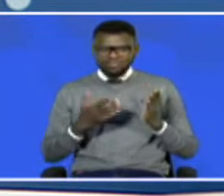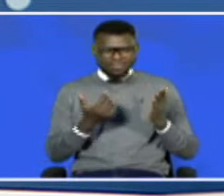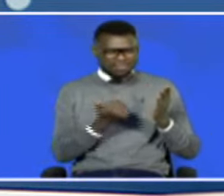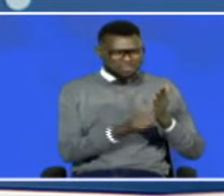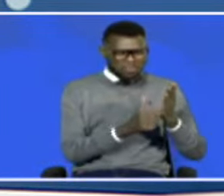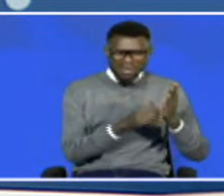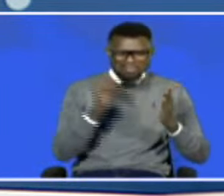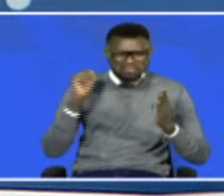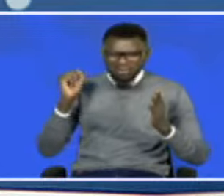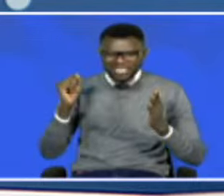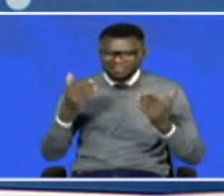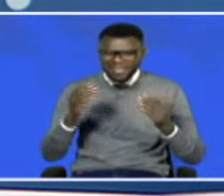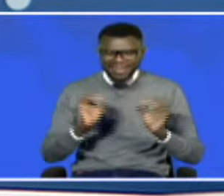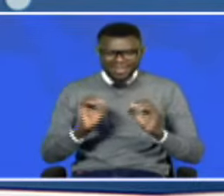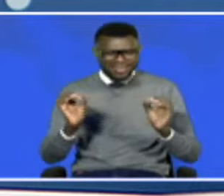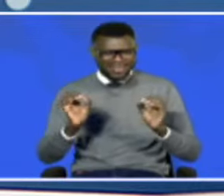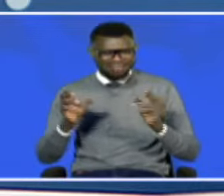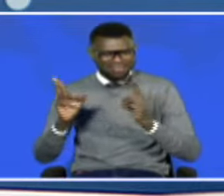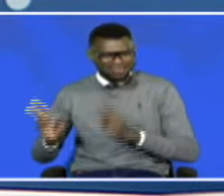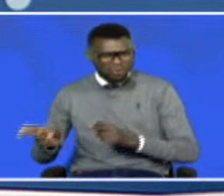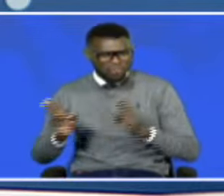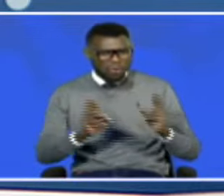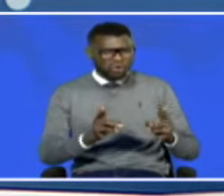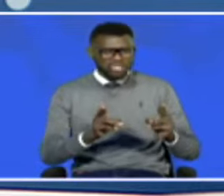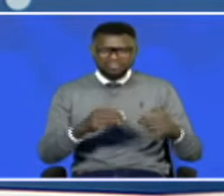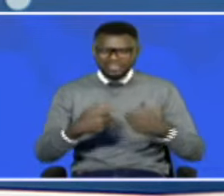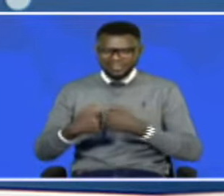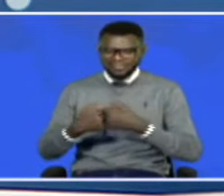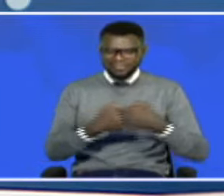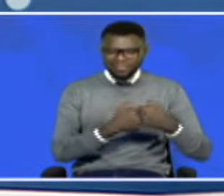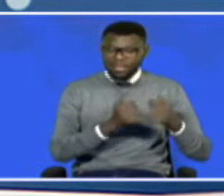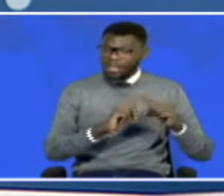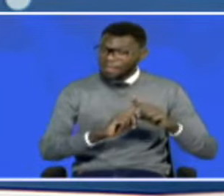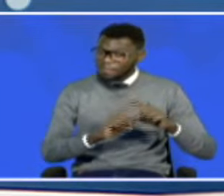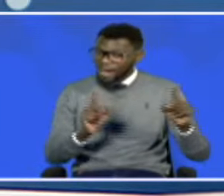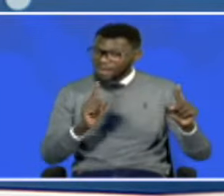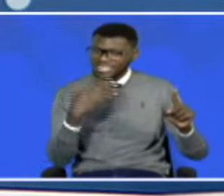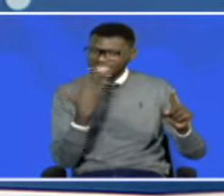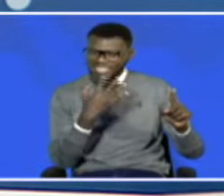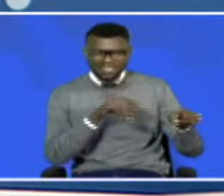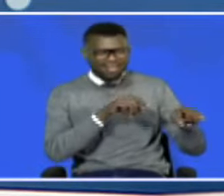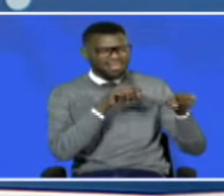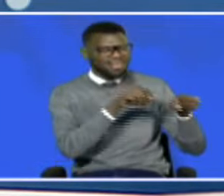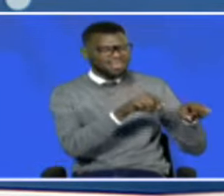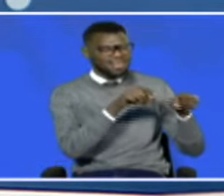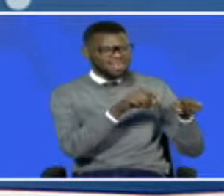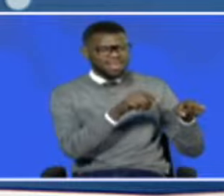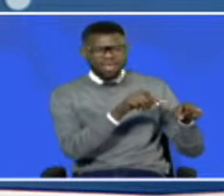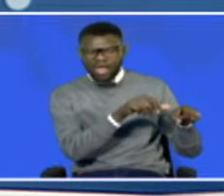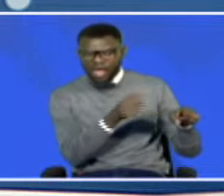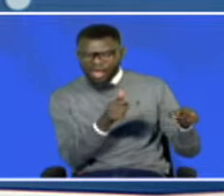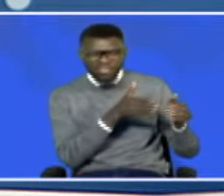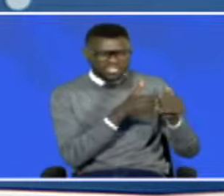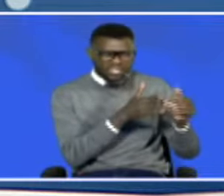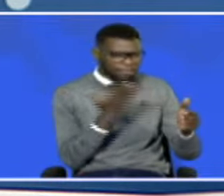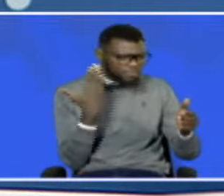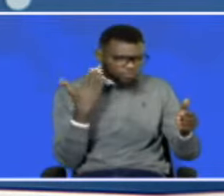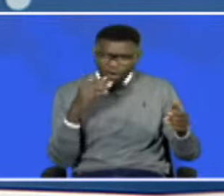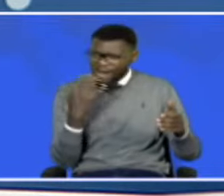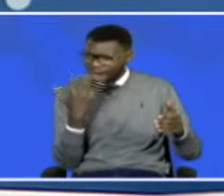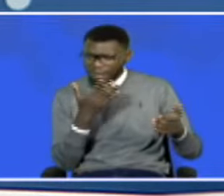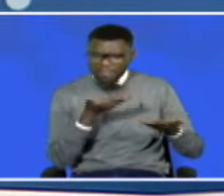them normal political challenges. Gachagua, however, accused some of the leaders he helped in the last elections for plotting his